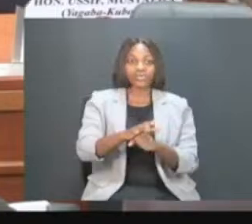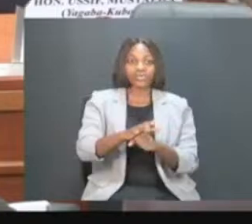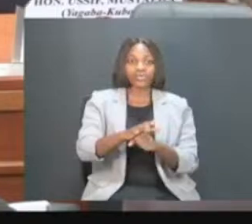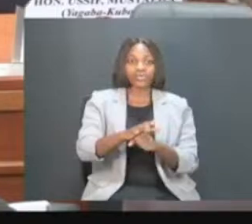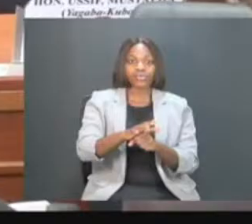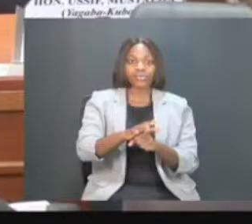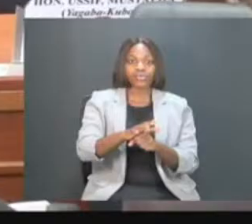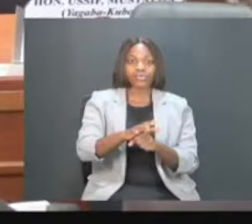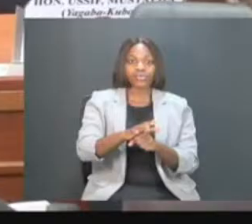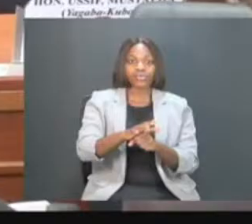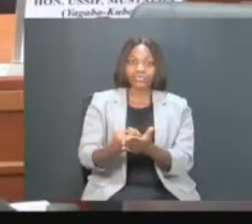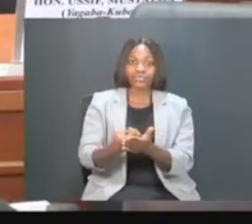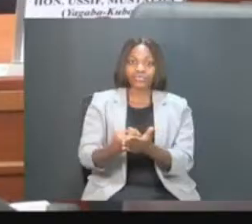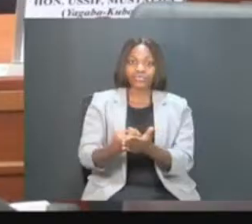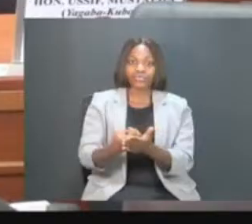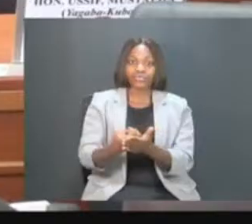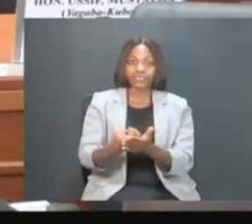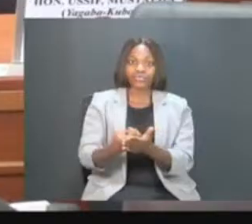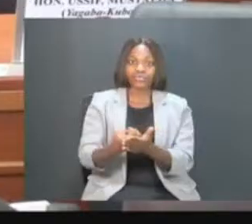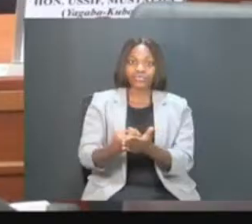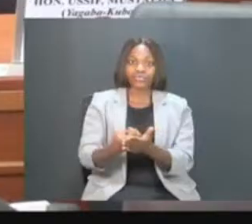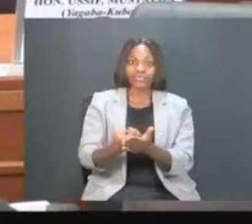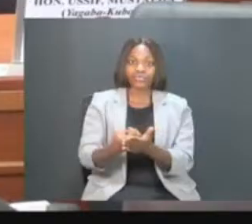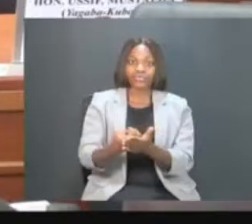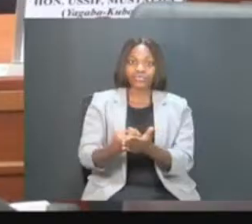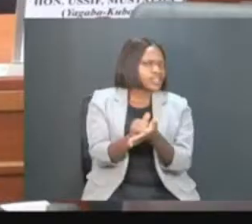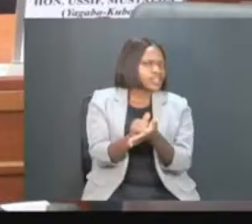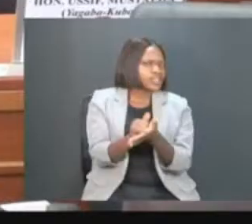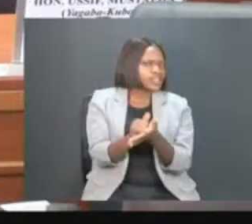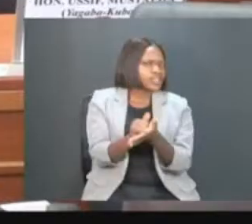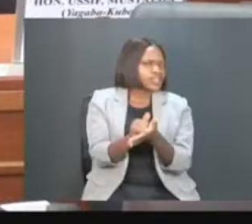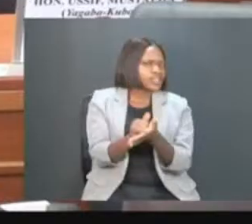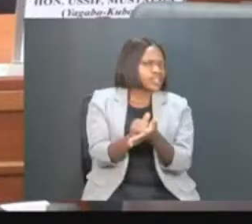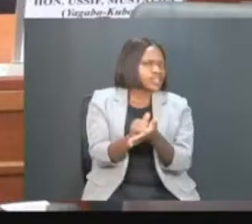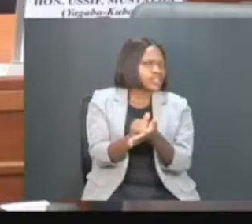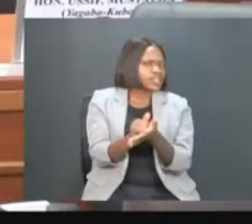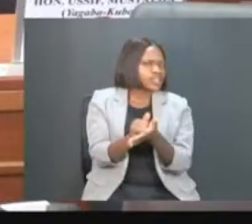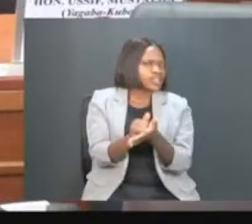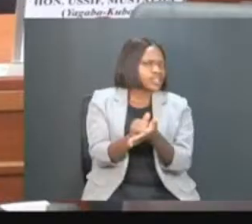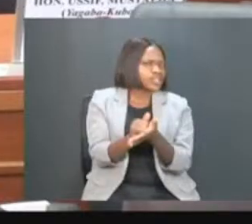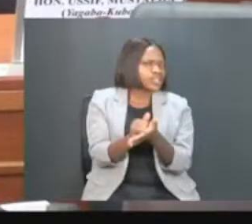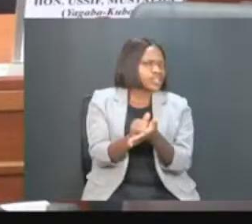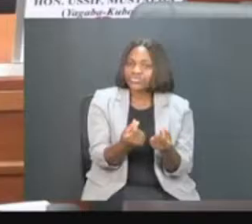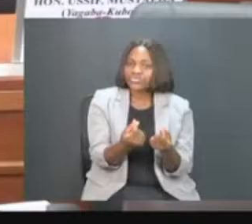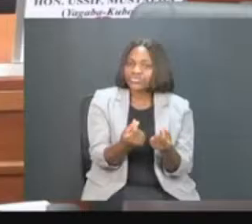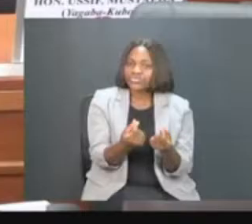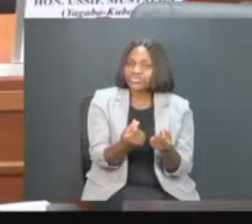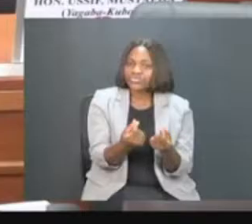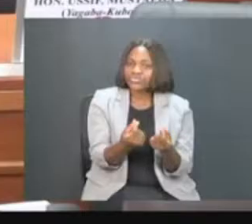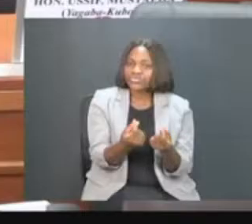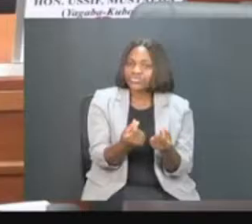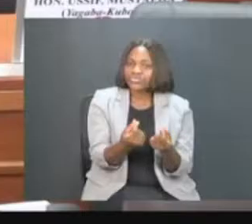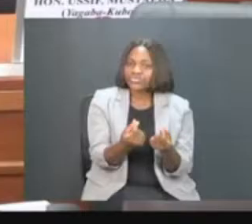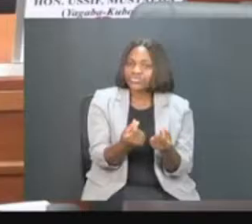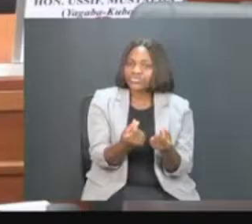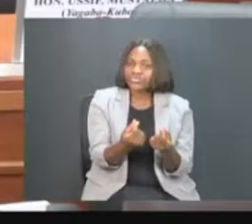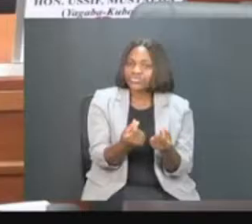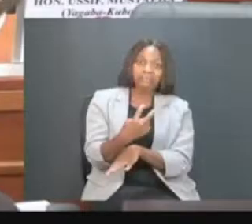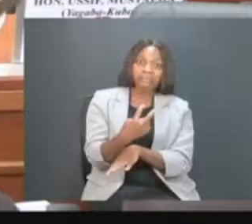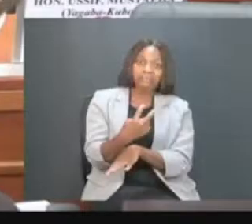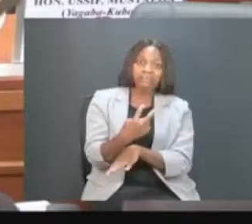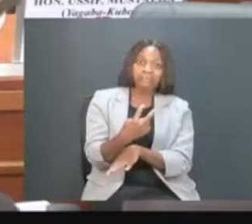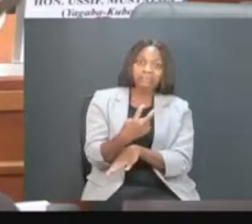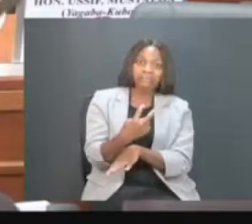and they've brought the law for the 24-hour economy. What this bill actually does is that it sets up a bureaucracy, an authority with a